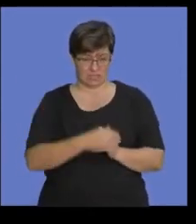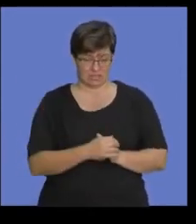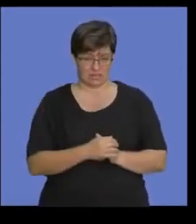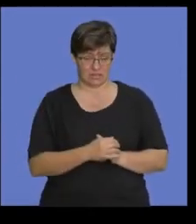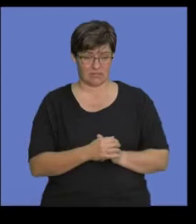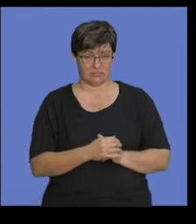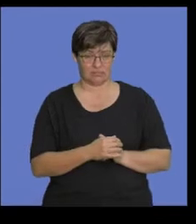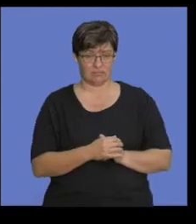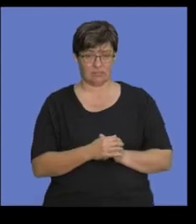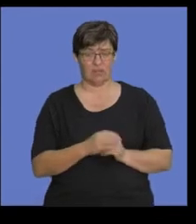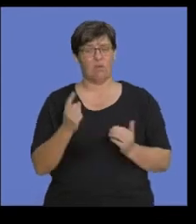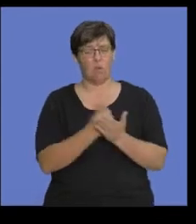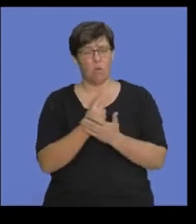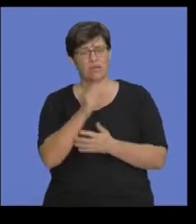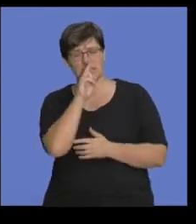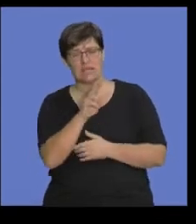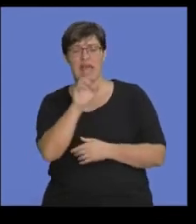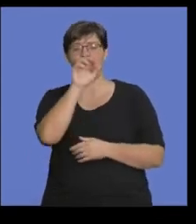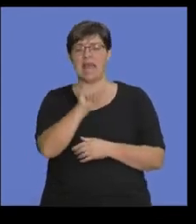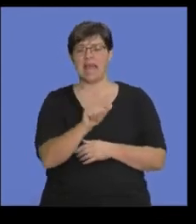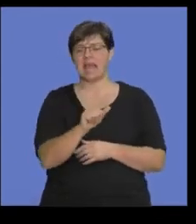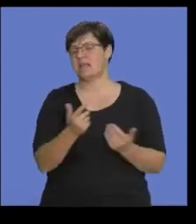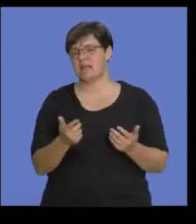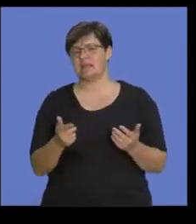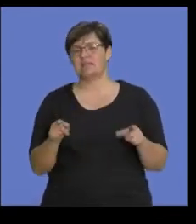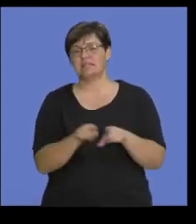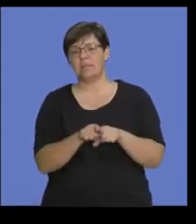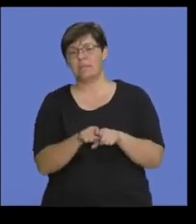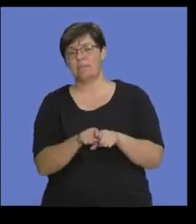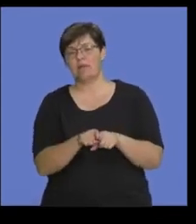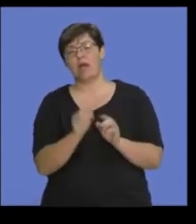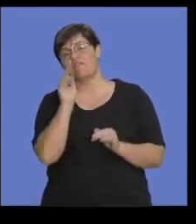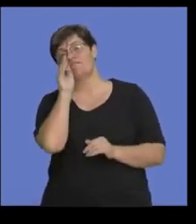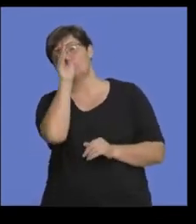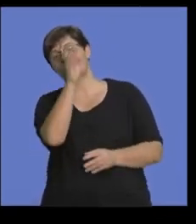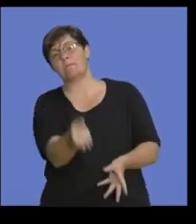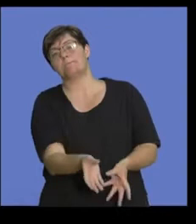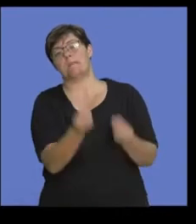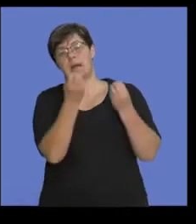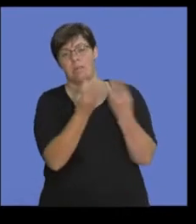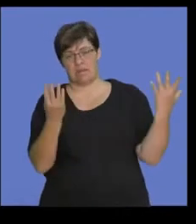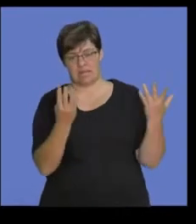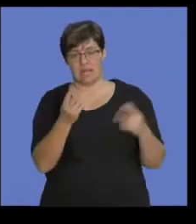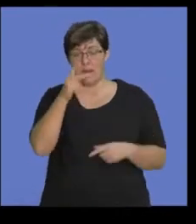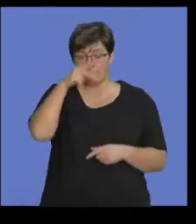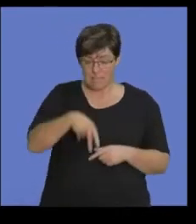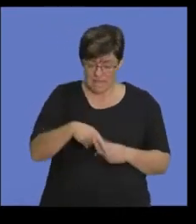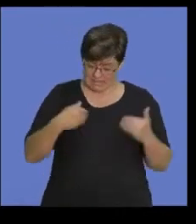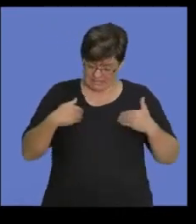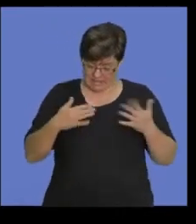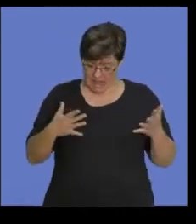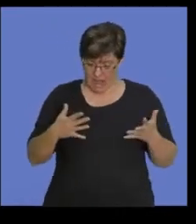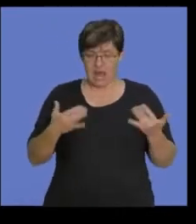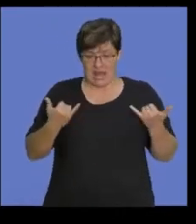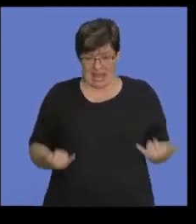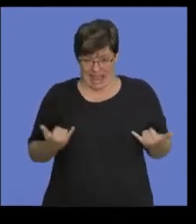said we can always look at A as also what we call future value, and we can look at the principal amount as